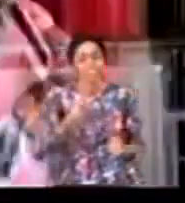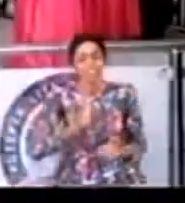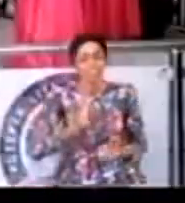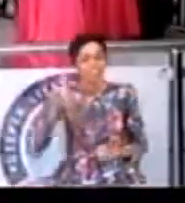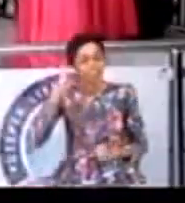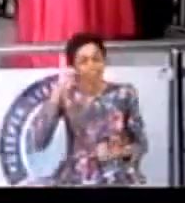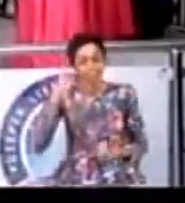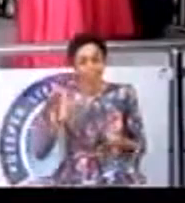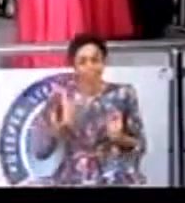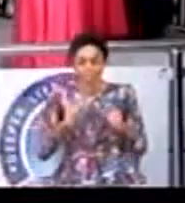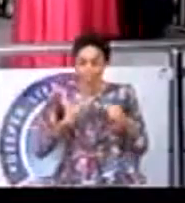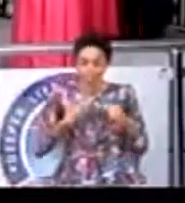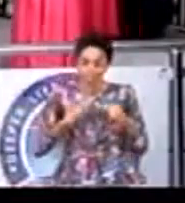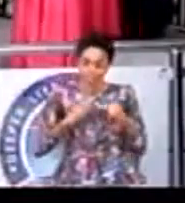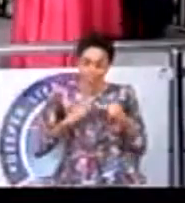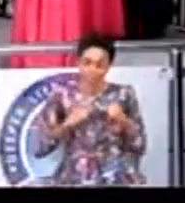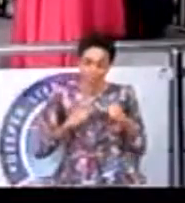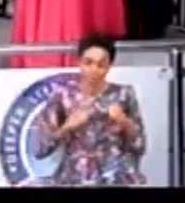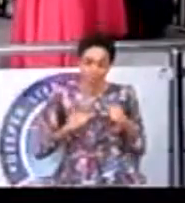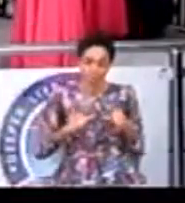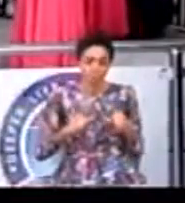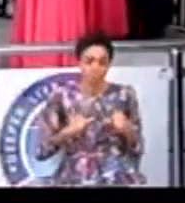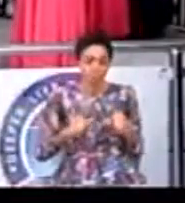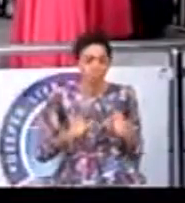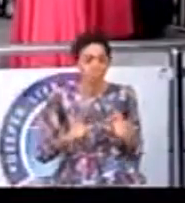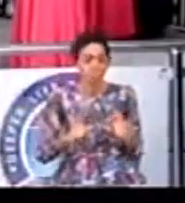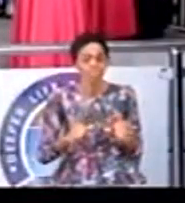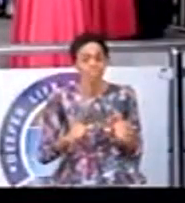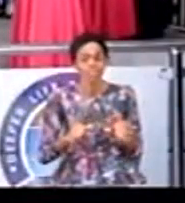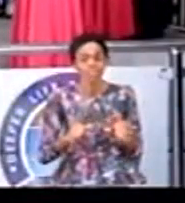on, I'll carry